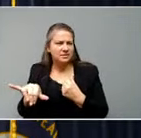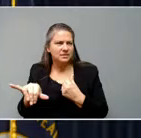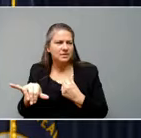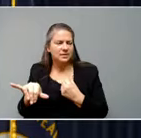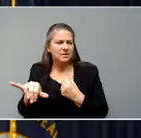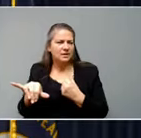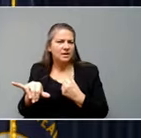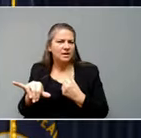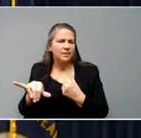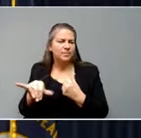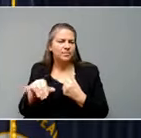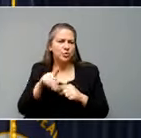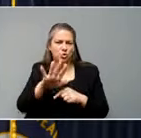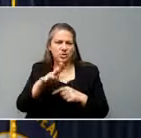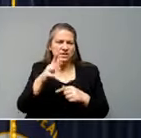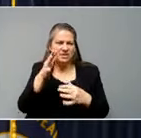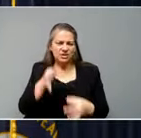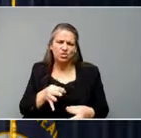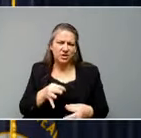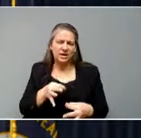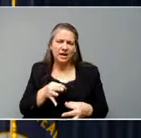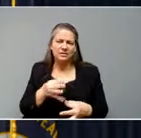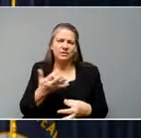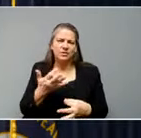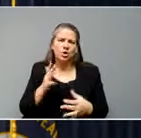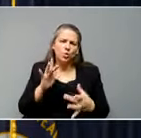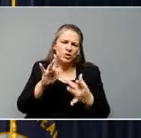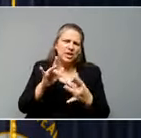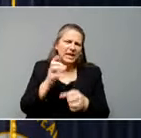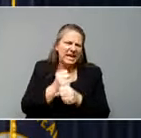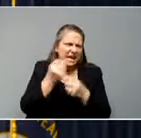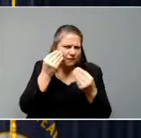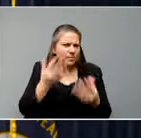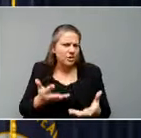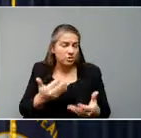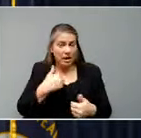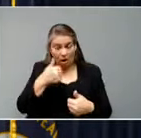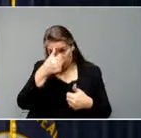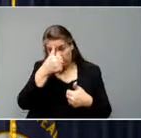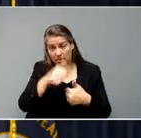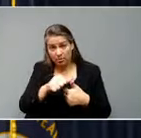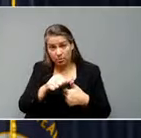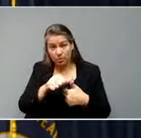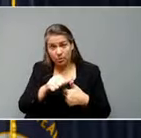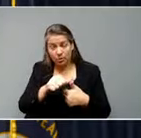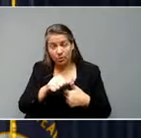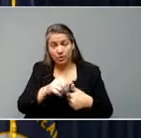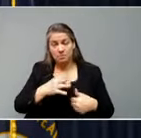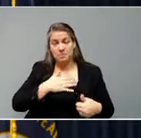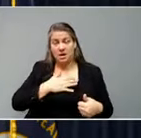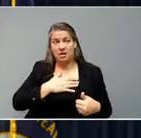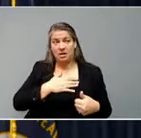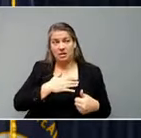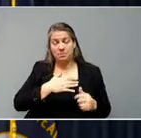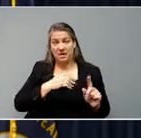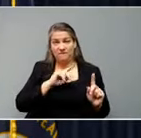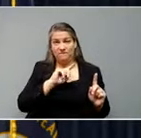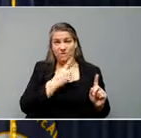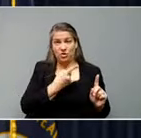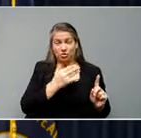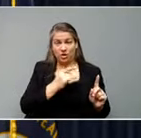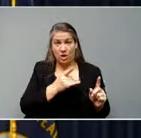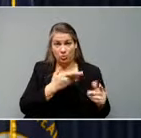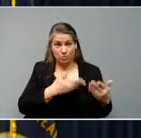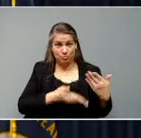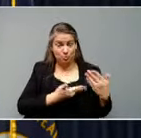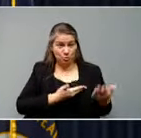your decision and reach out and get information. I remember when my first was born, we didn't